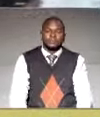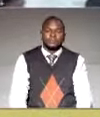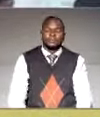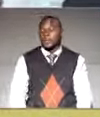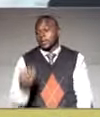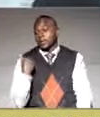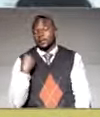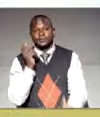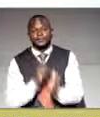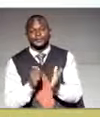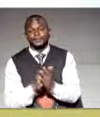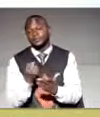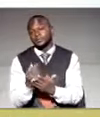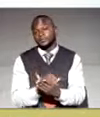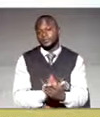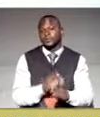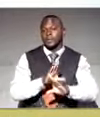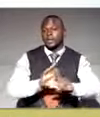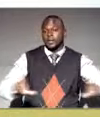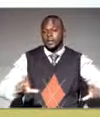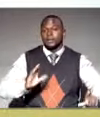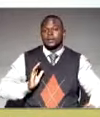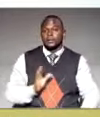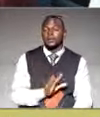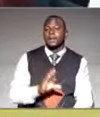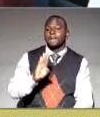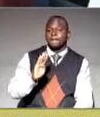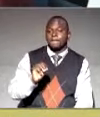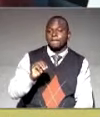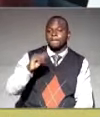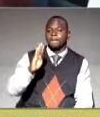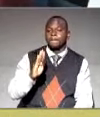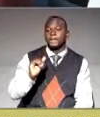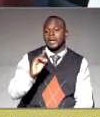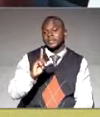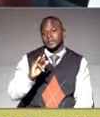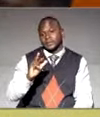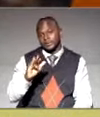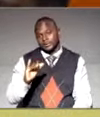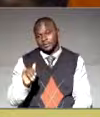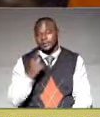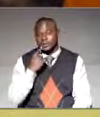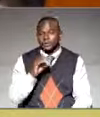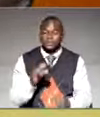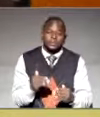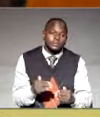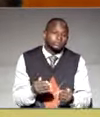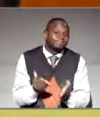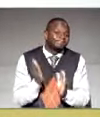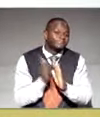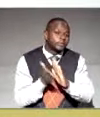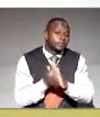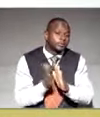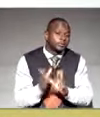The former Secretary, Kayunga District Land Board, Robert Mbazira, has presented to the Commission of Inquiry into Land Matters inconsistent files in